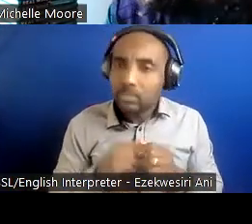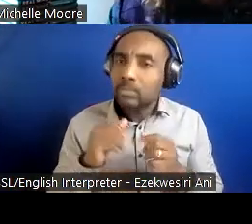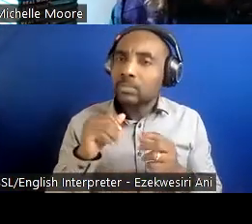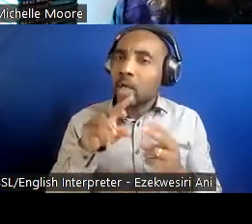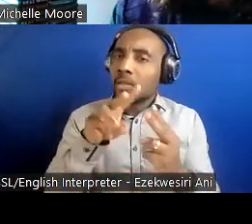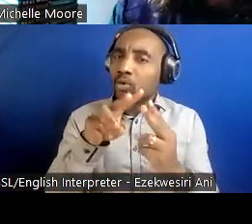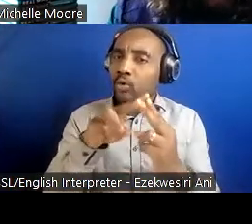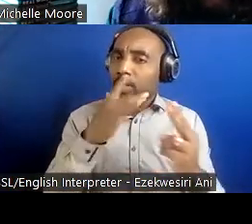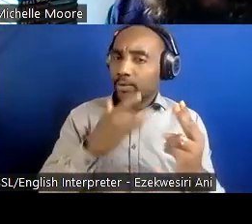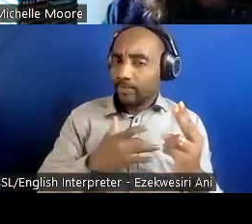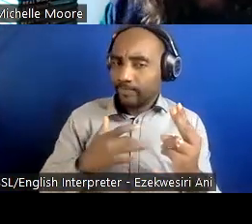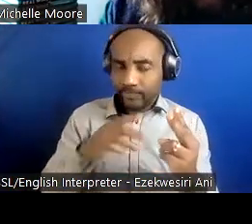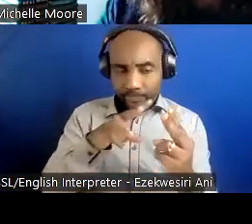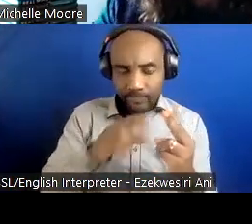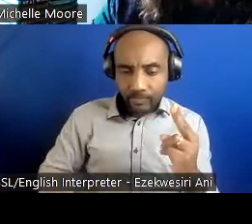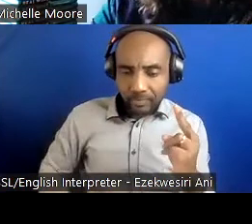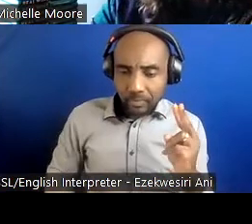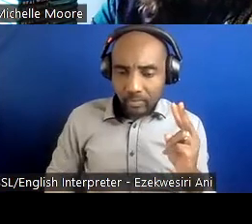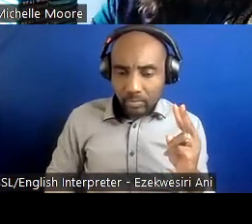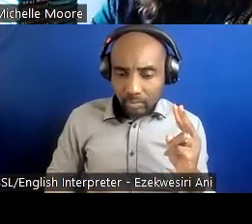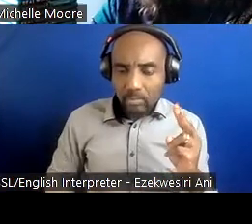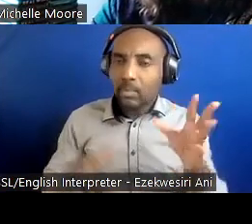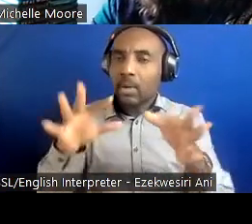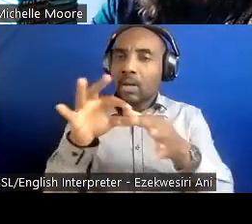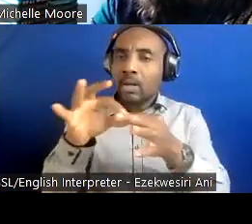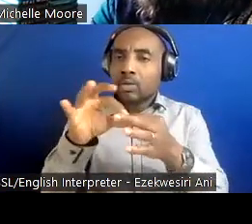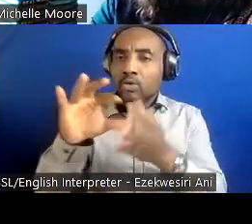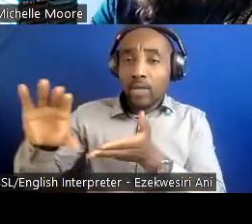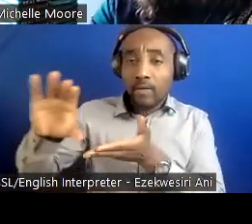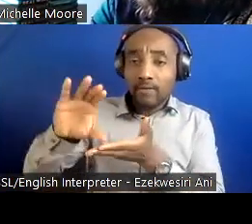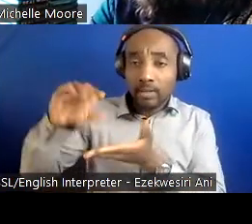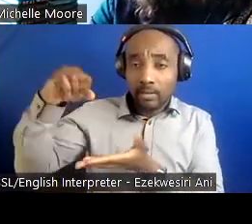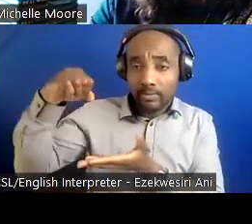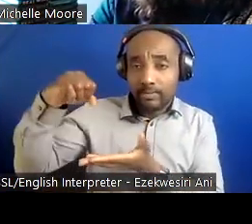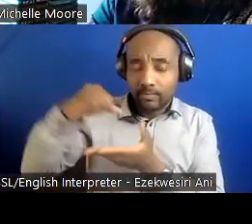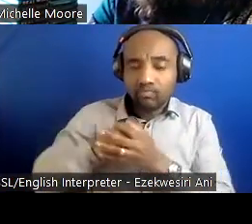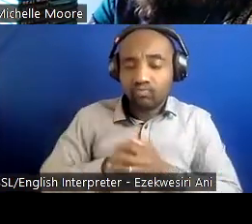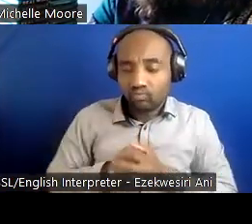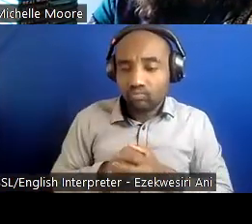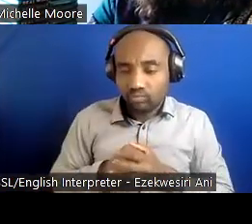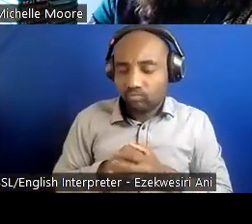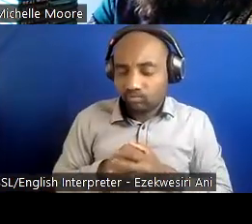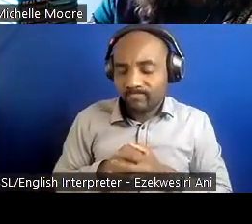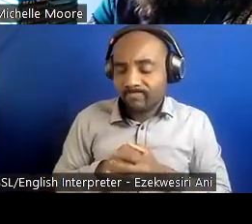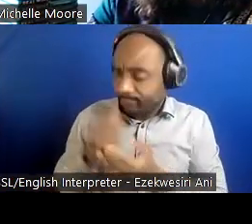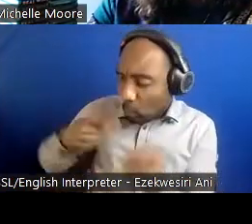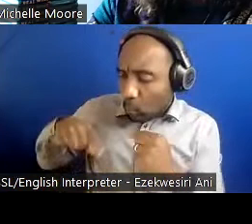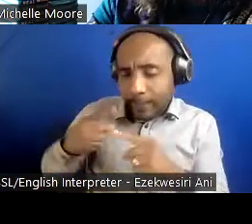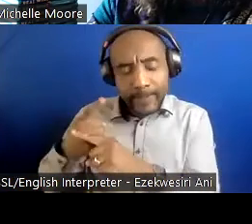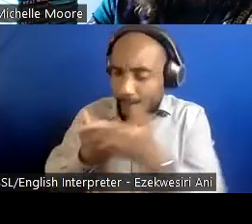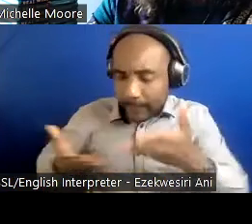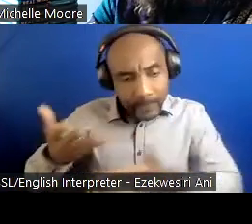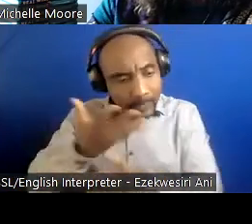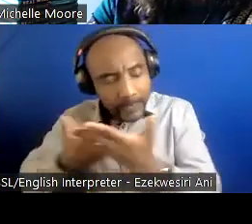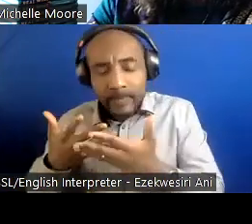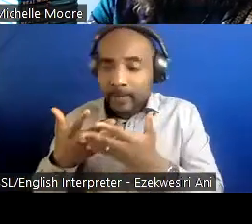One is that through, for example, the Together Fund, we've realized and acknowledged that there are organizations out there who are